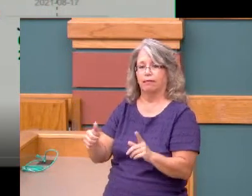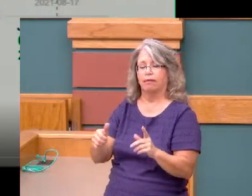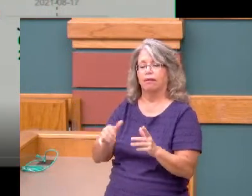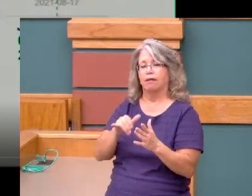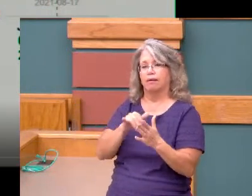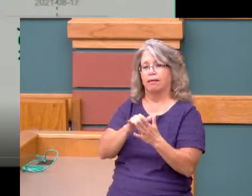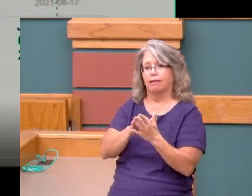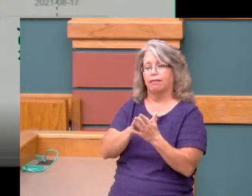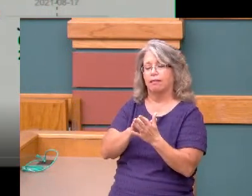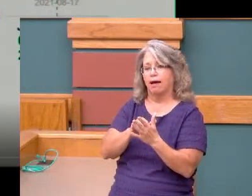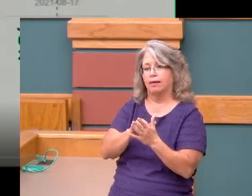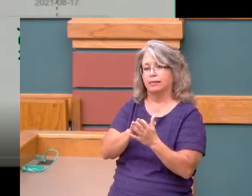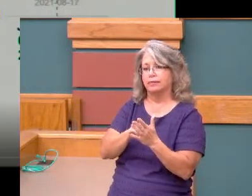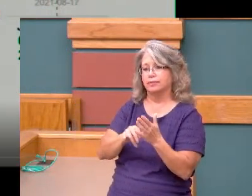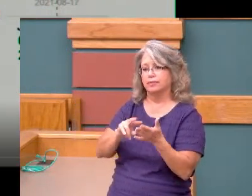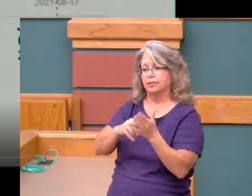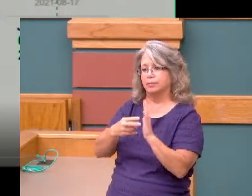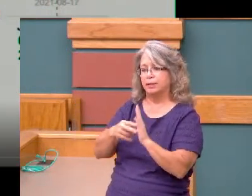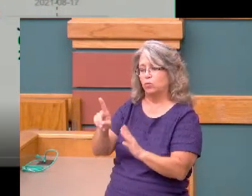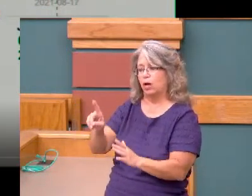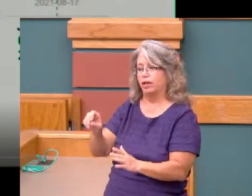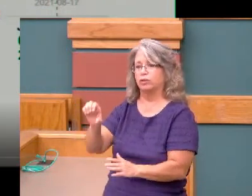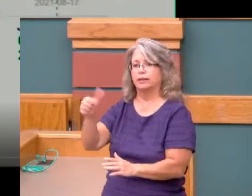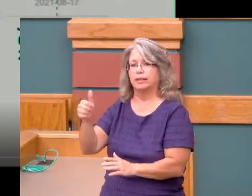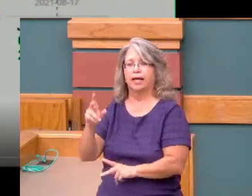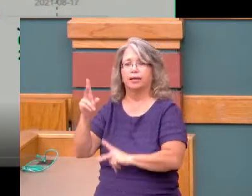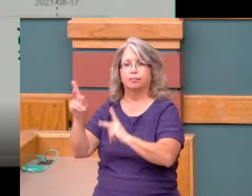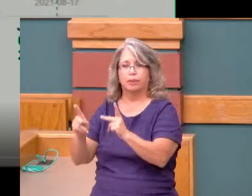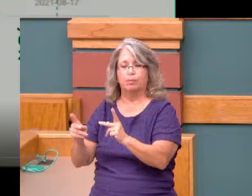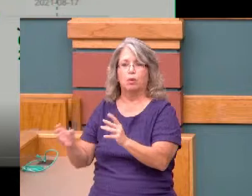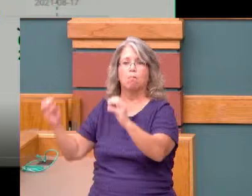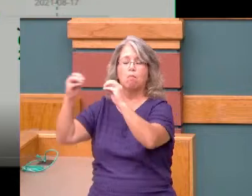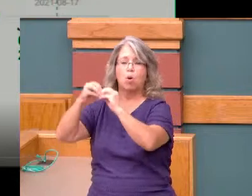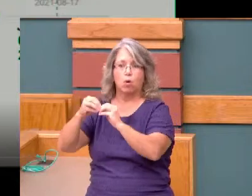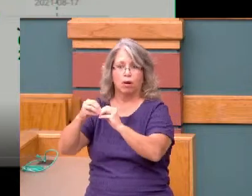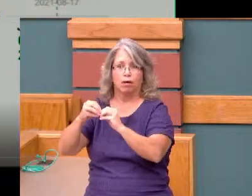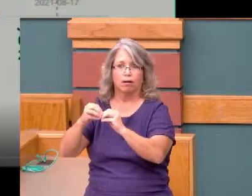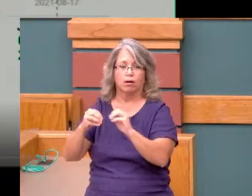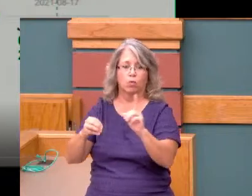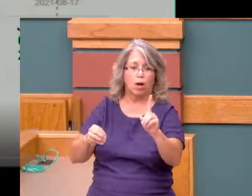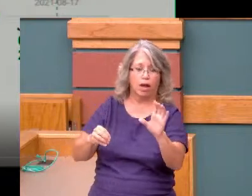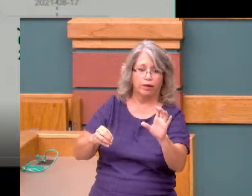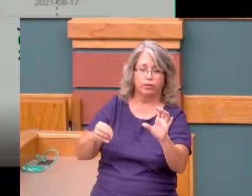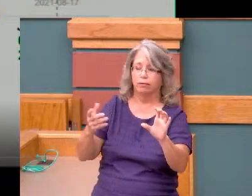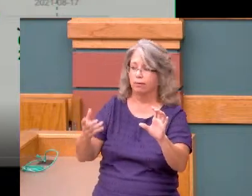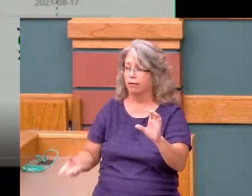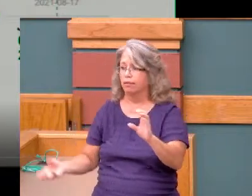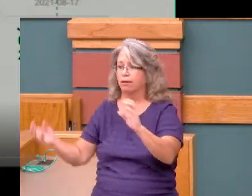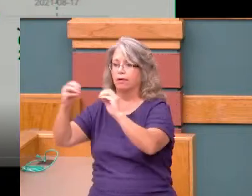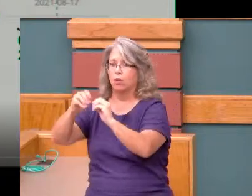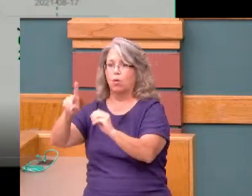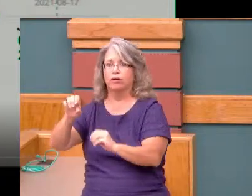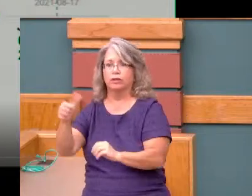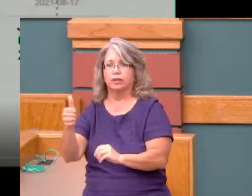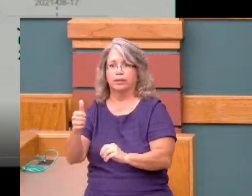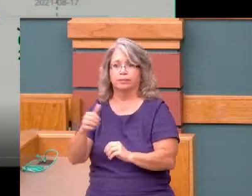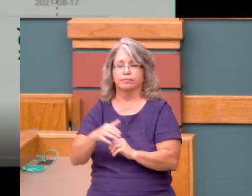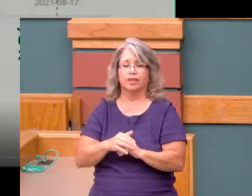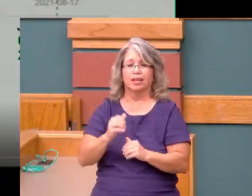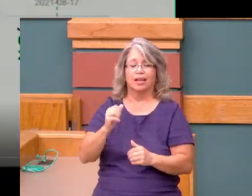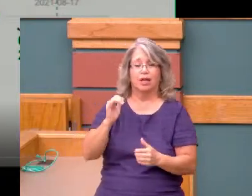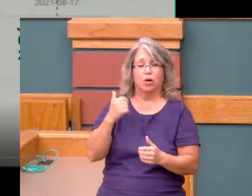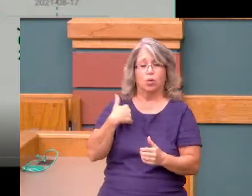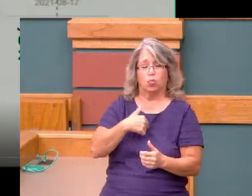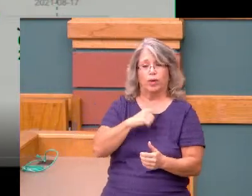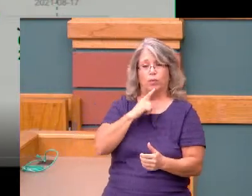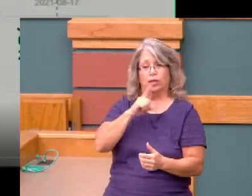average, or 110 people overall. And so we're close to 1, but not quite there. And 1 is so